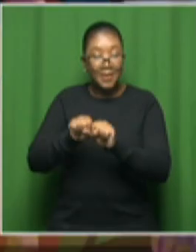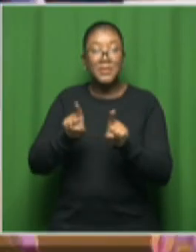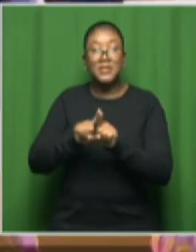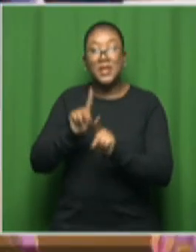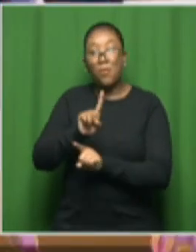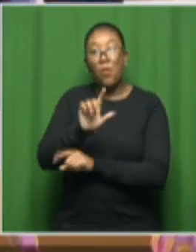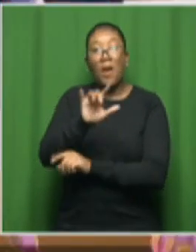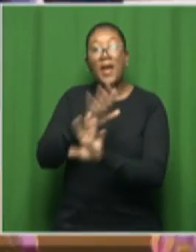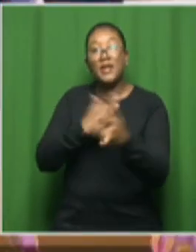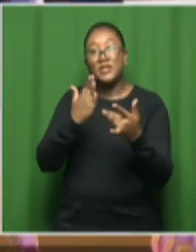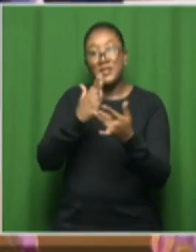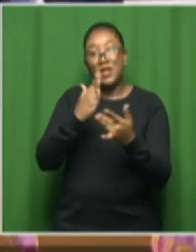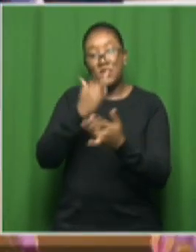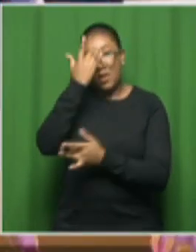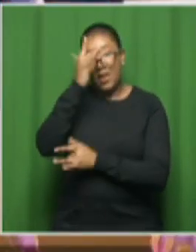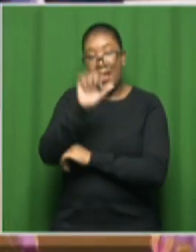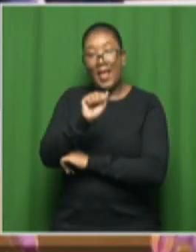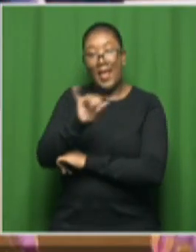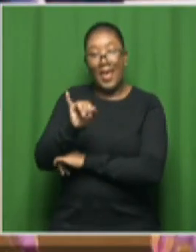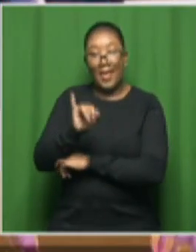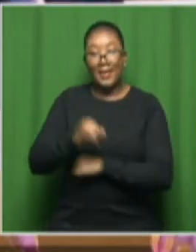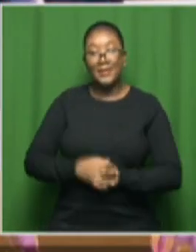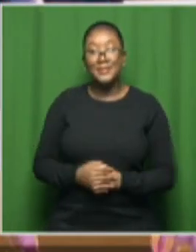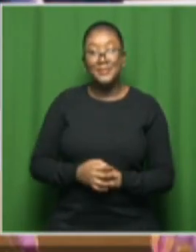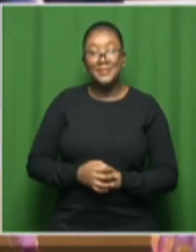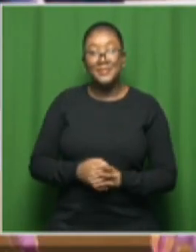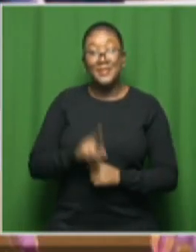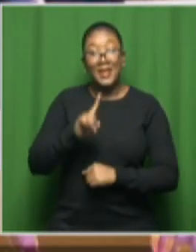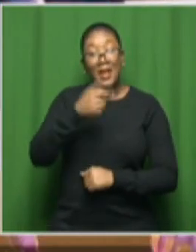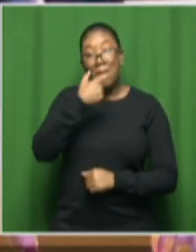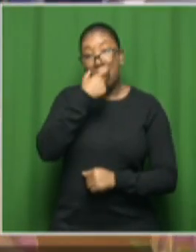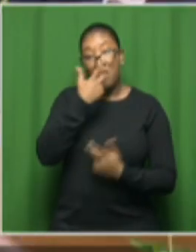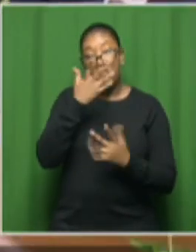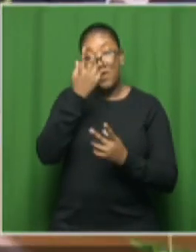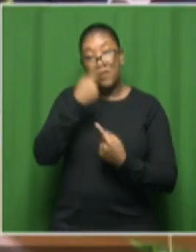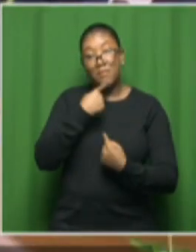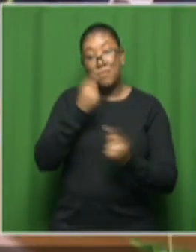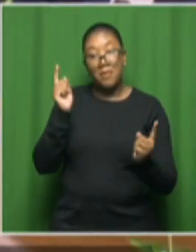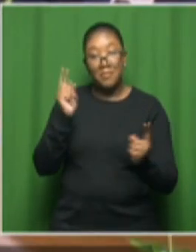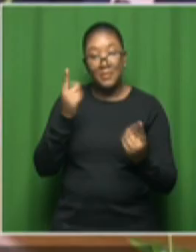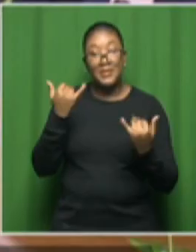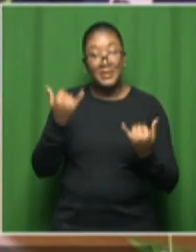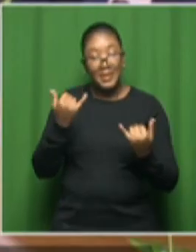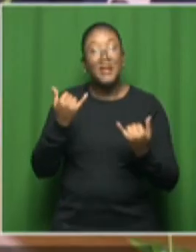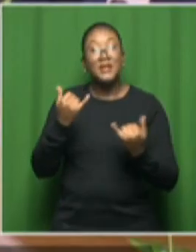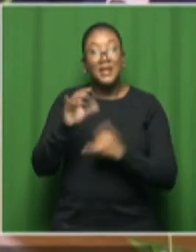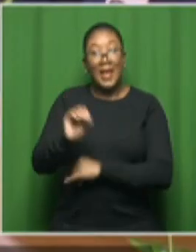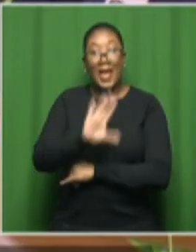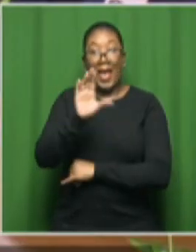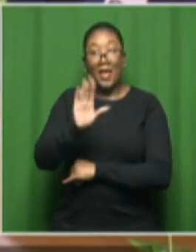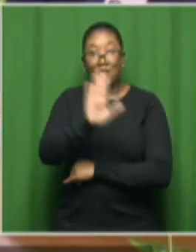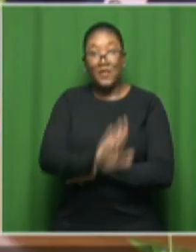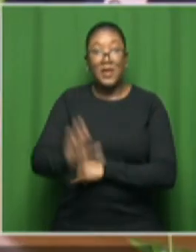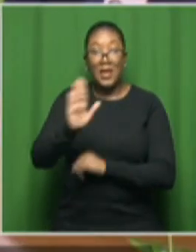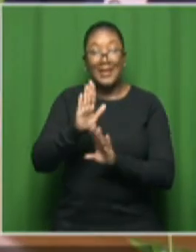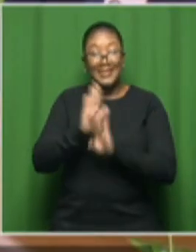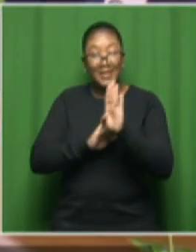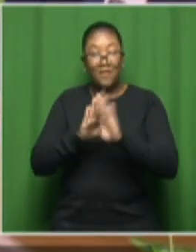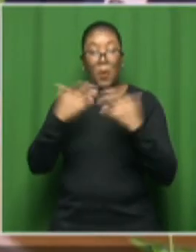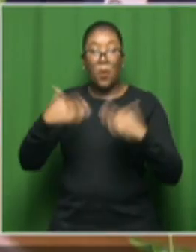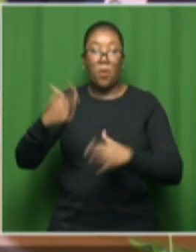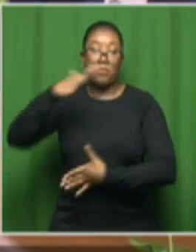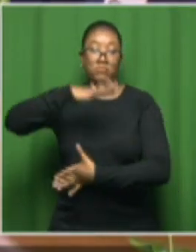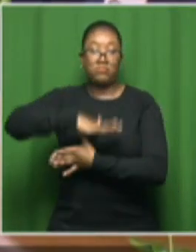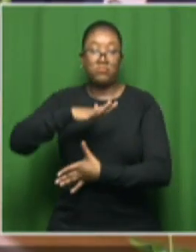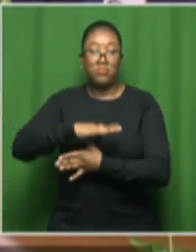others. Ramaphosa indicated that Africa's development priorities would be atop the agenda during South Africa's leadership of the